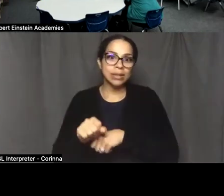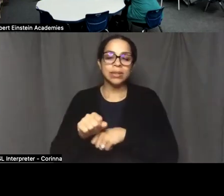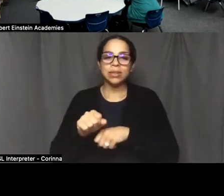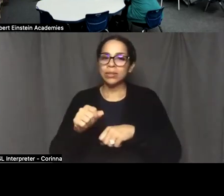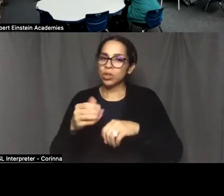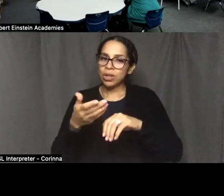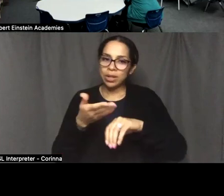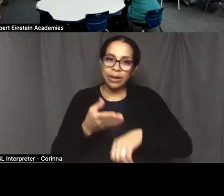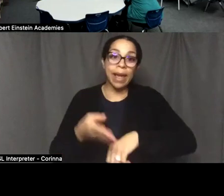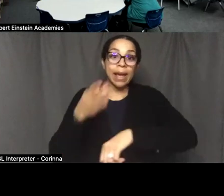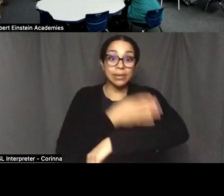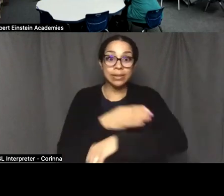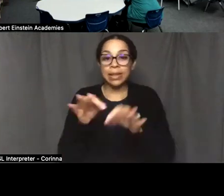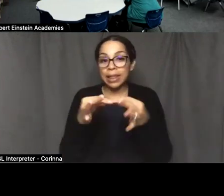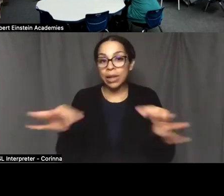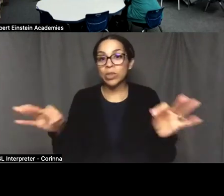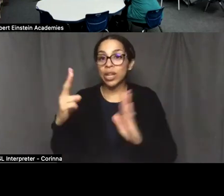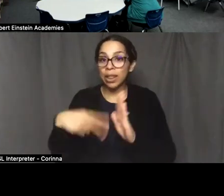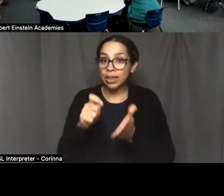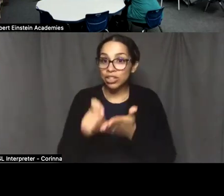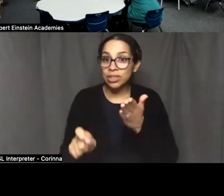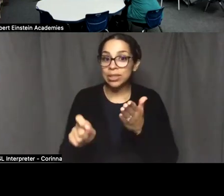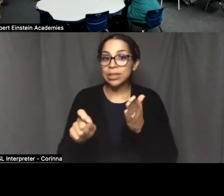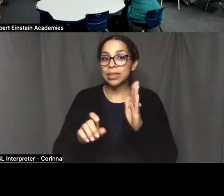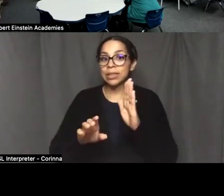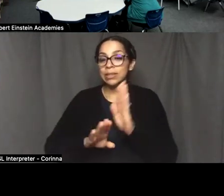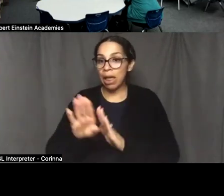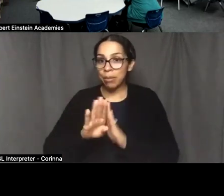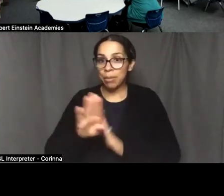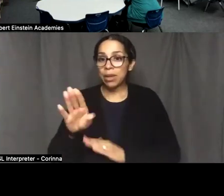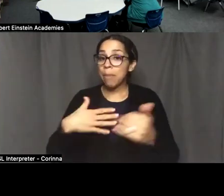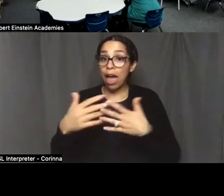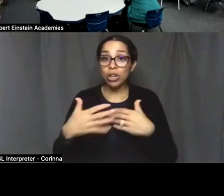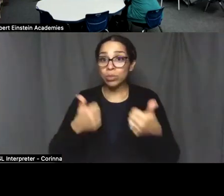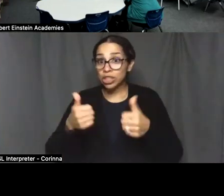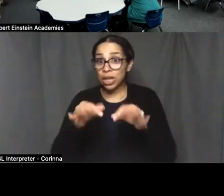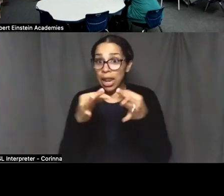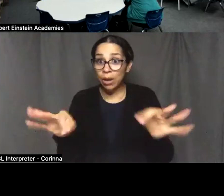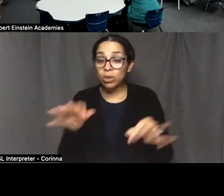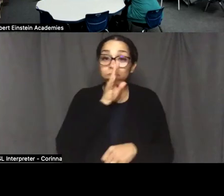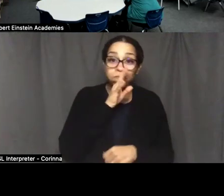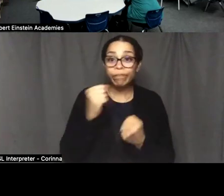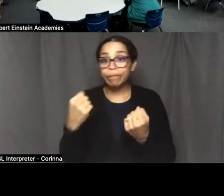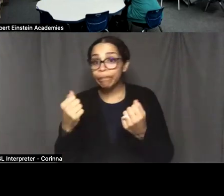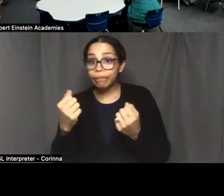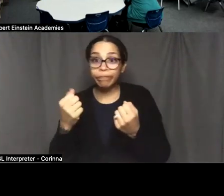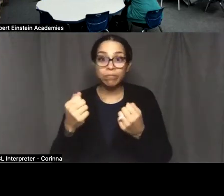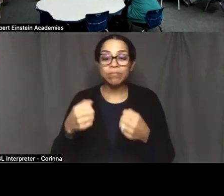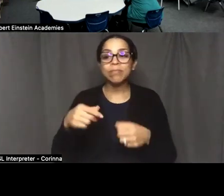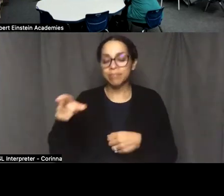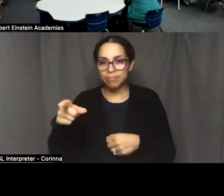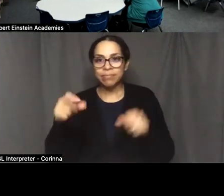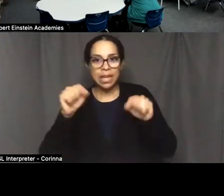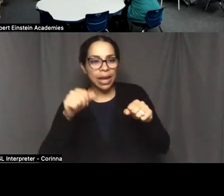in. It does not matter. You're just doing it. They're hearing the language. They're interacting with you. They're building a love